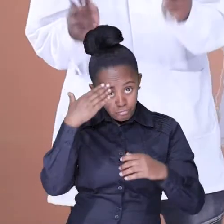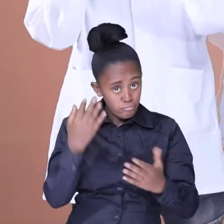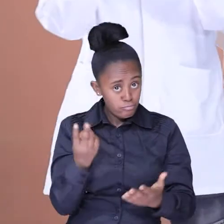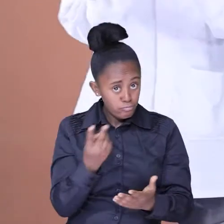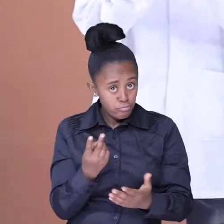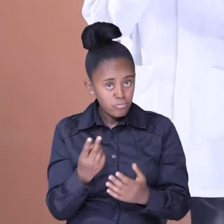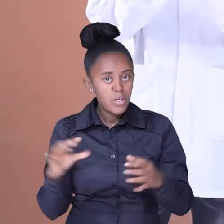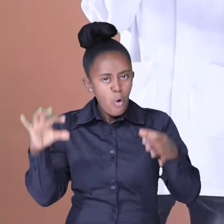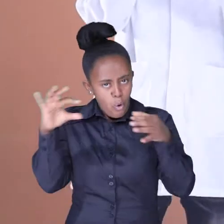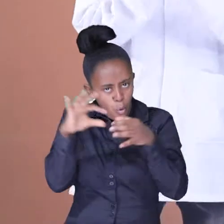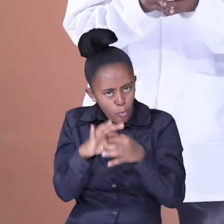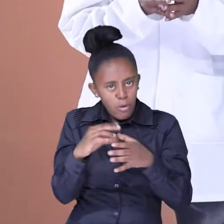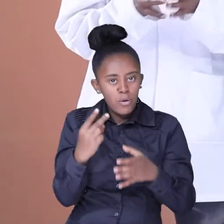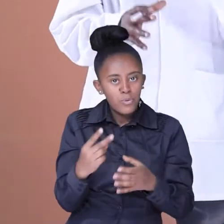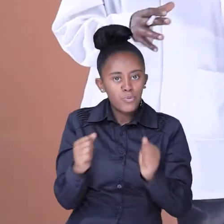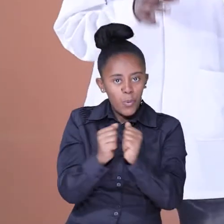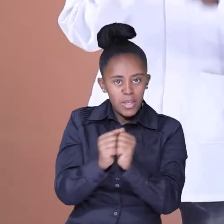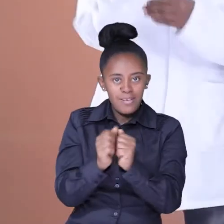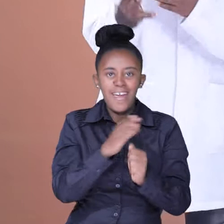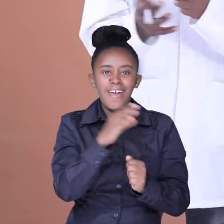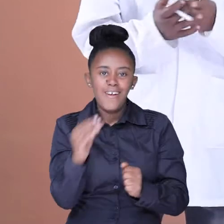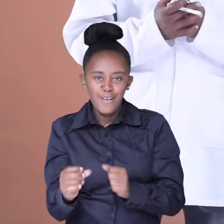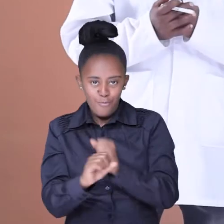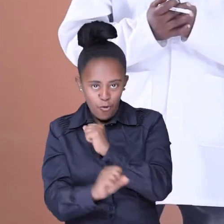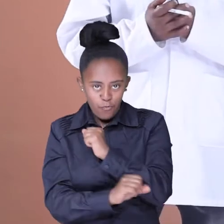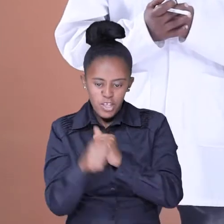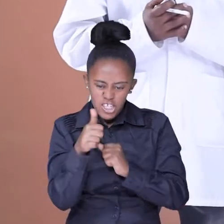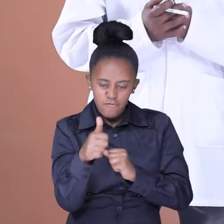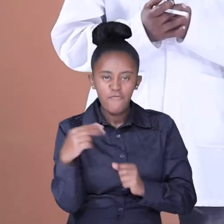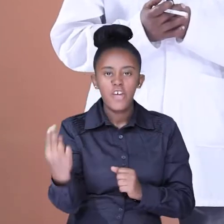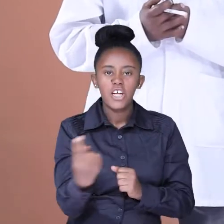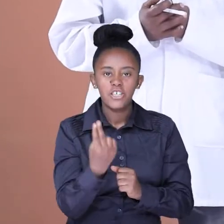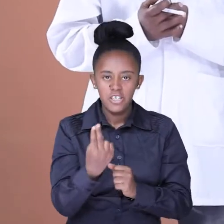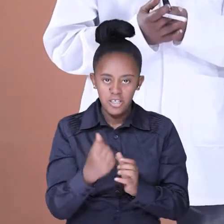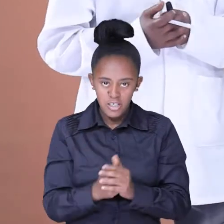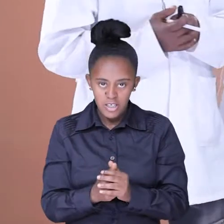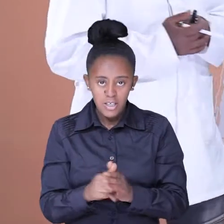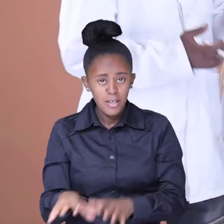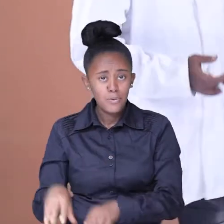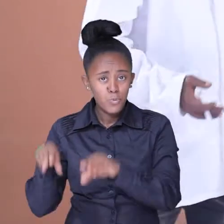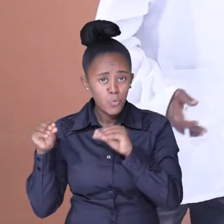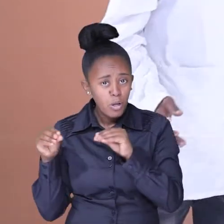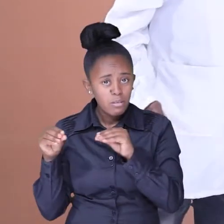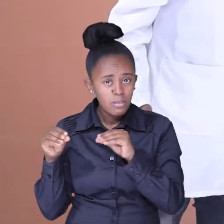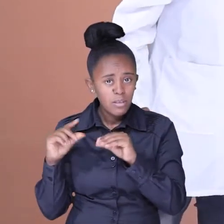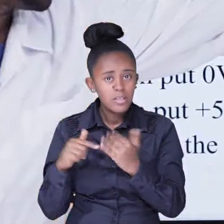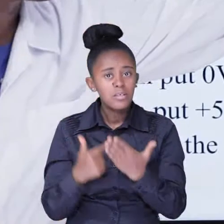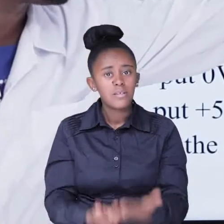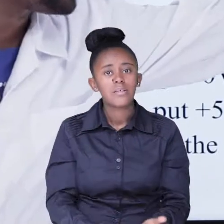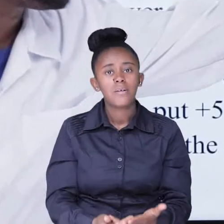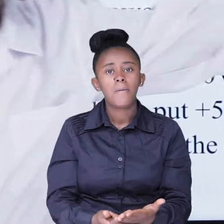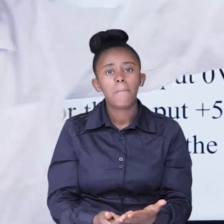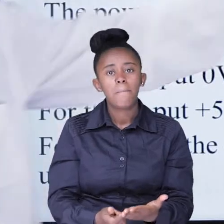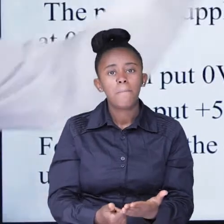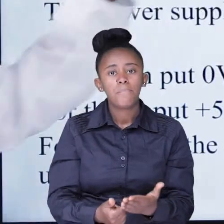logic gate combines these together and perform its functions. A student, the typical have